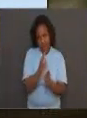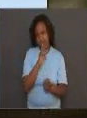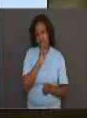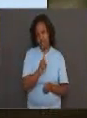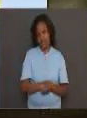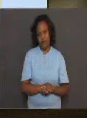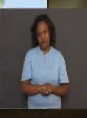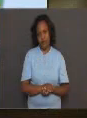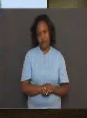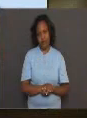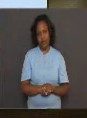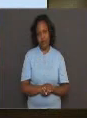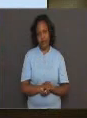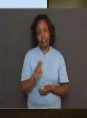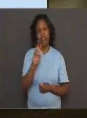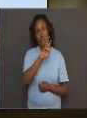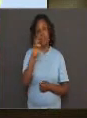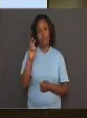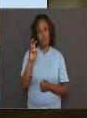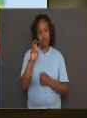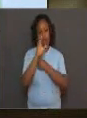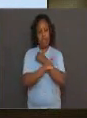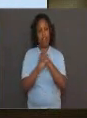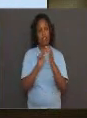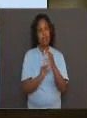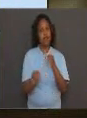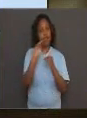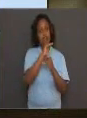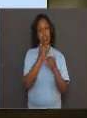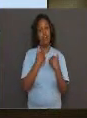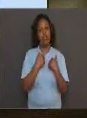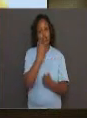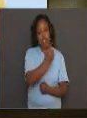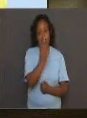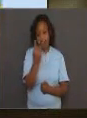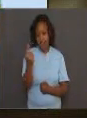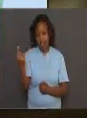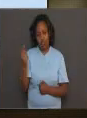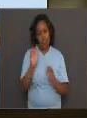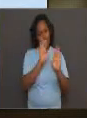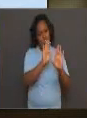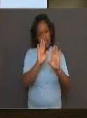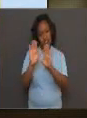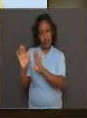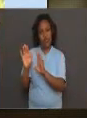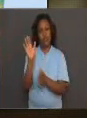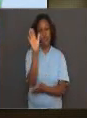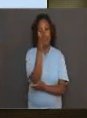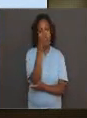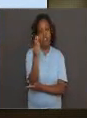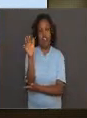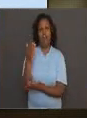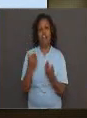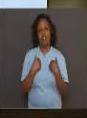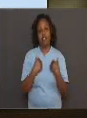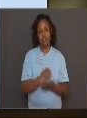There are over 200 countries, each with its own flag. The